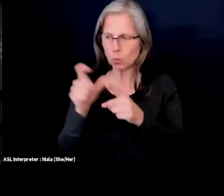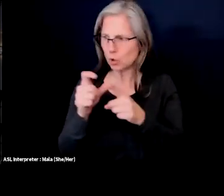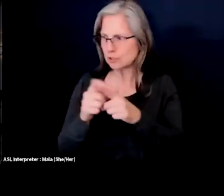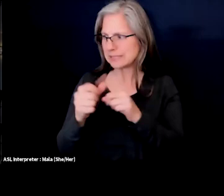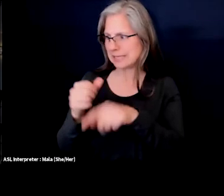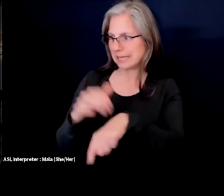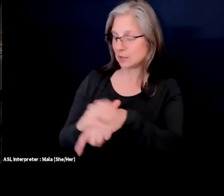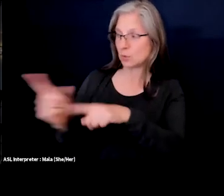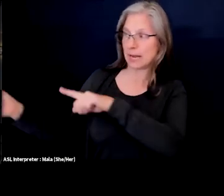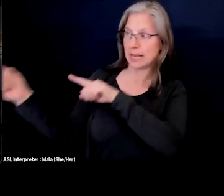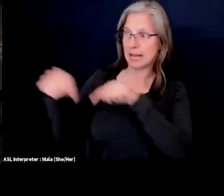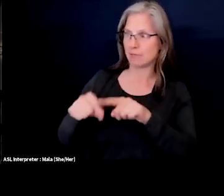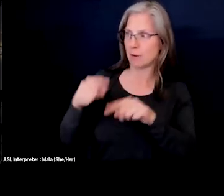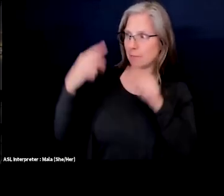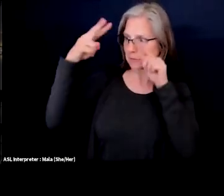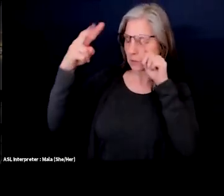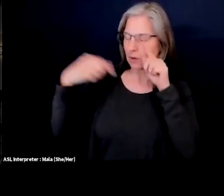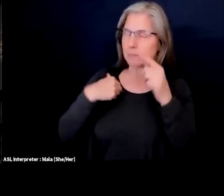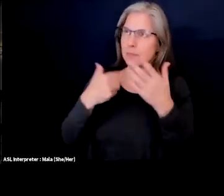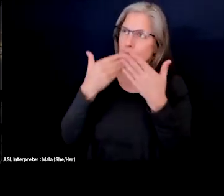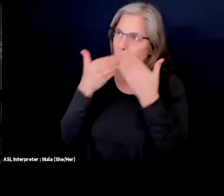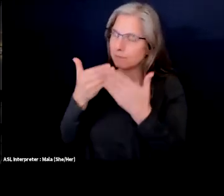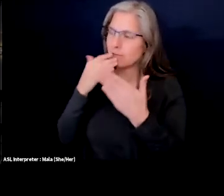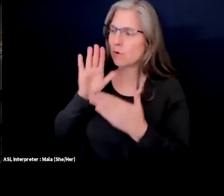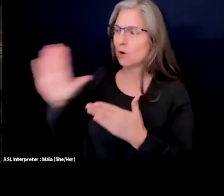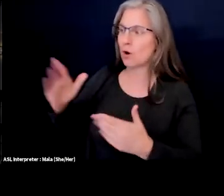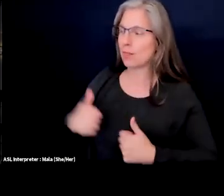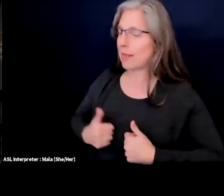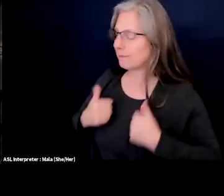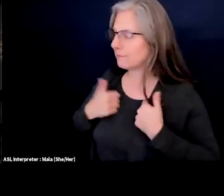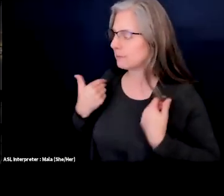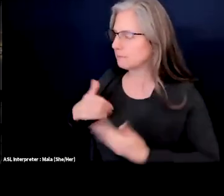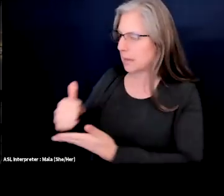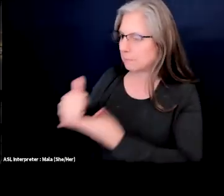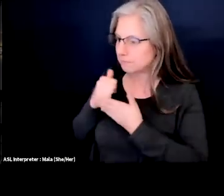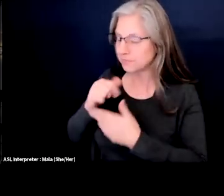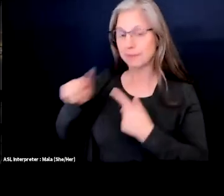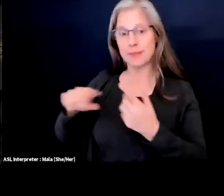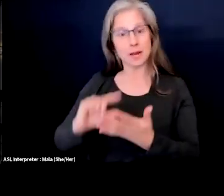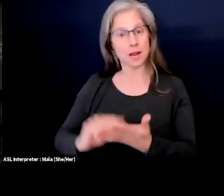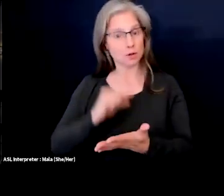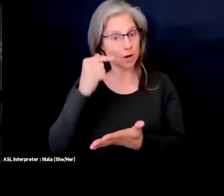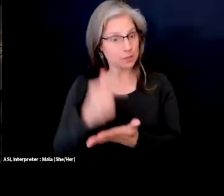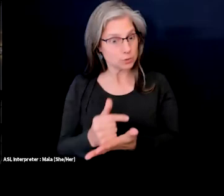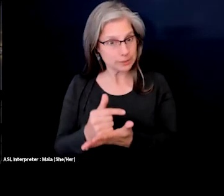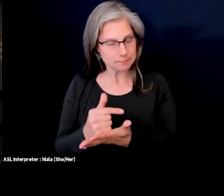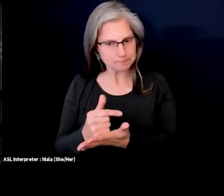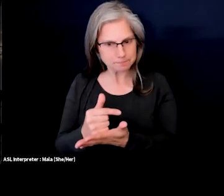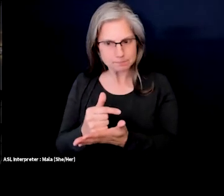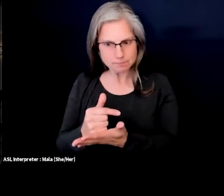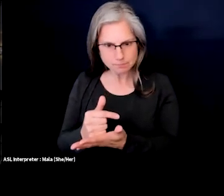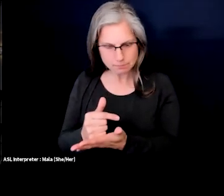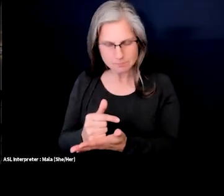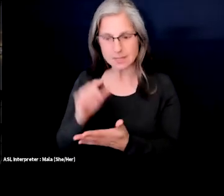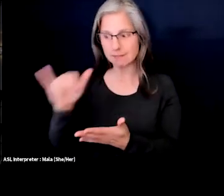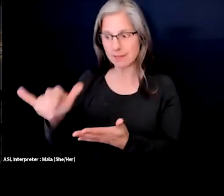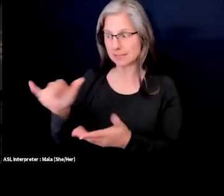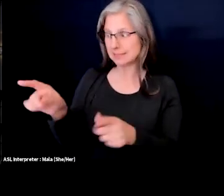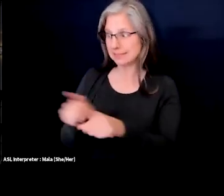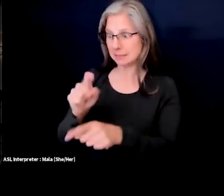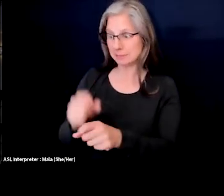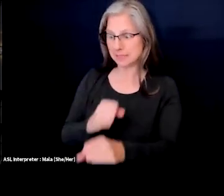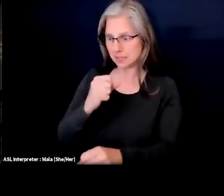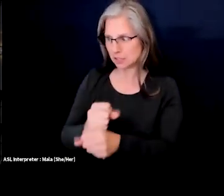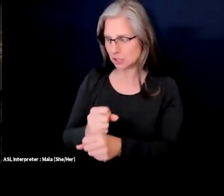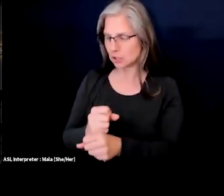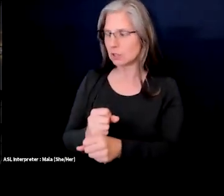Mexico, and I am so thankful for her life. But then when I graduated at La Colina in that same year, and I was sent to